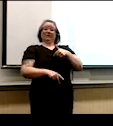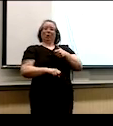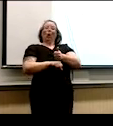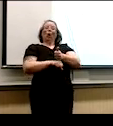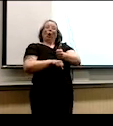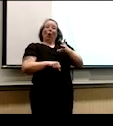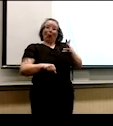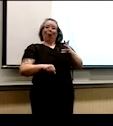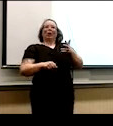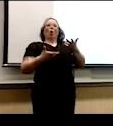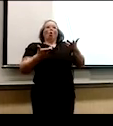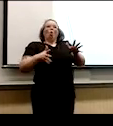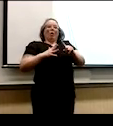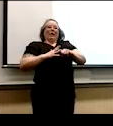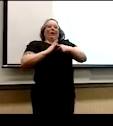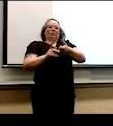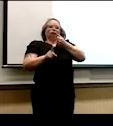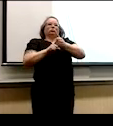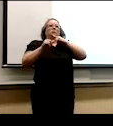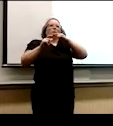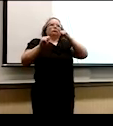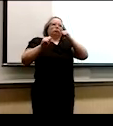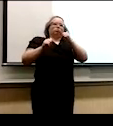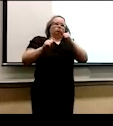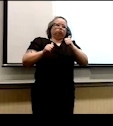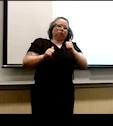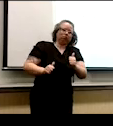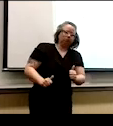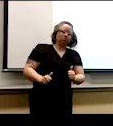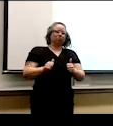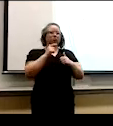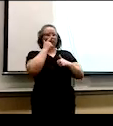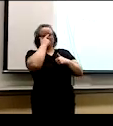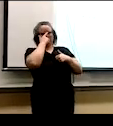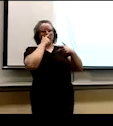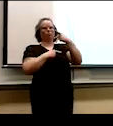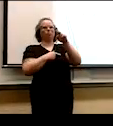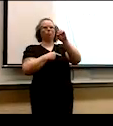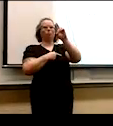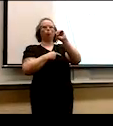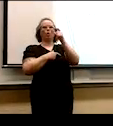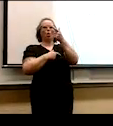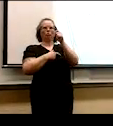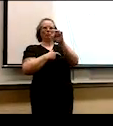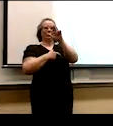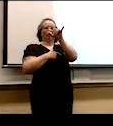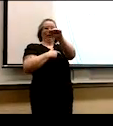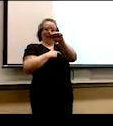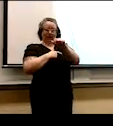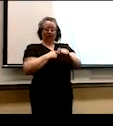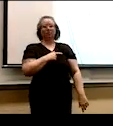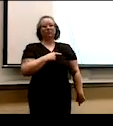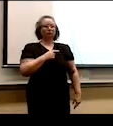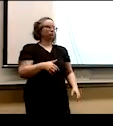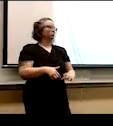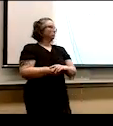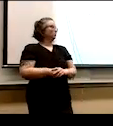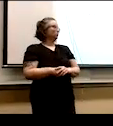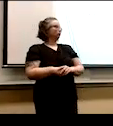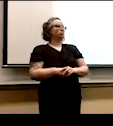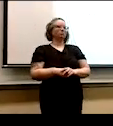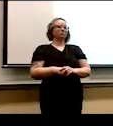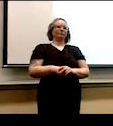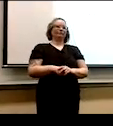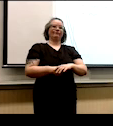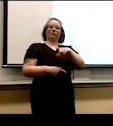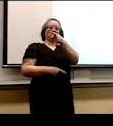So compare his story of care and support from the community to this lady who I just met, well, time flies